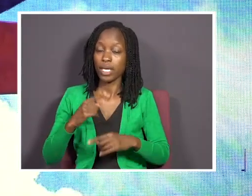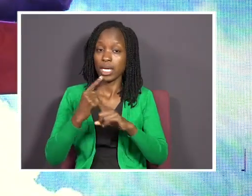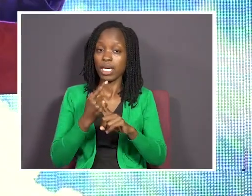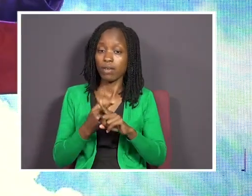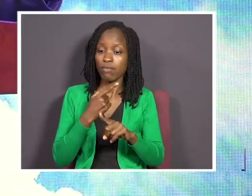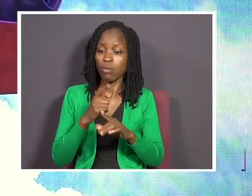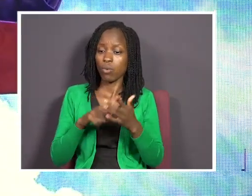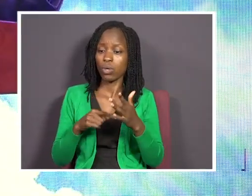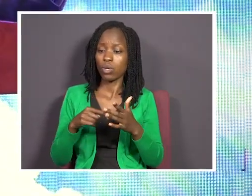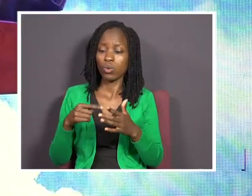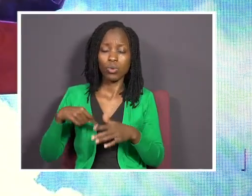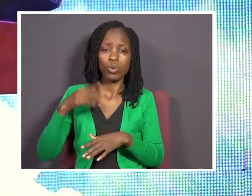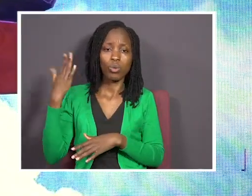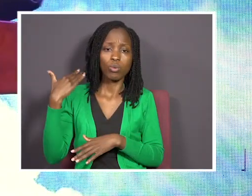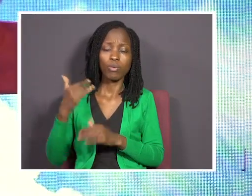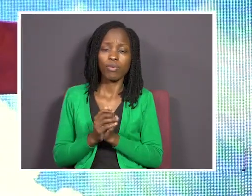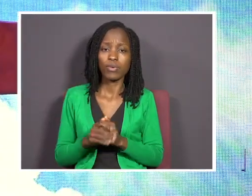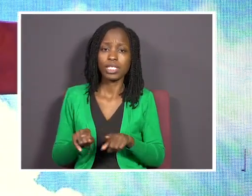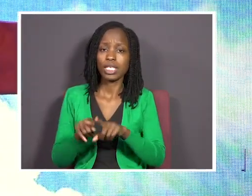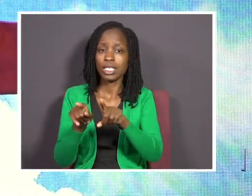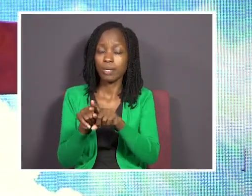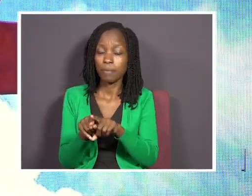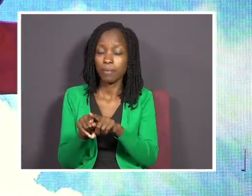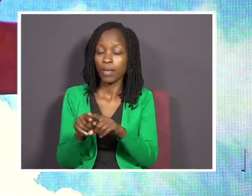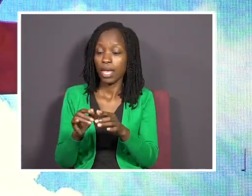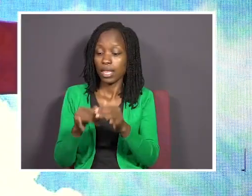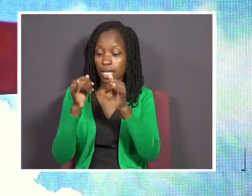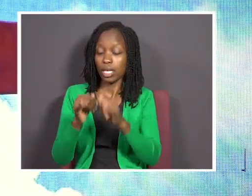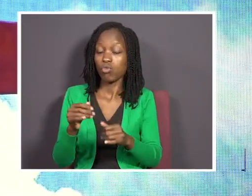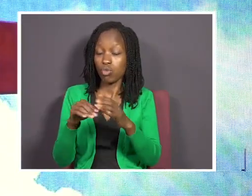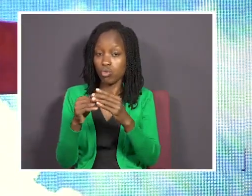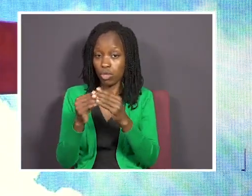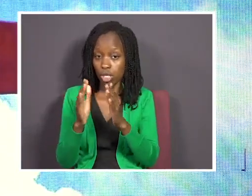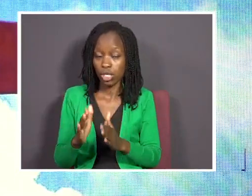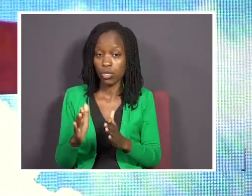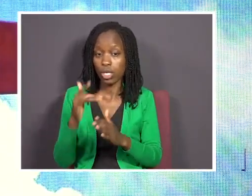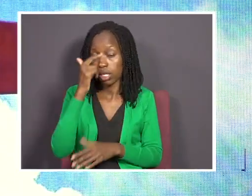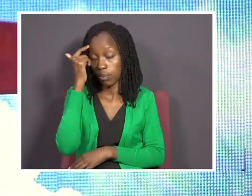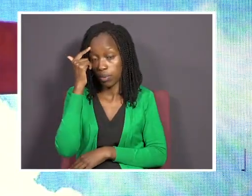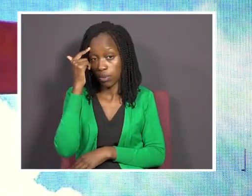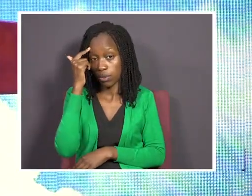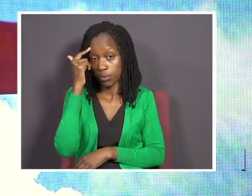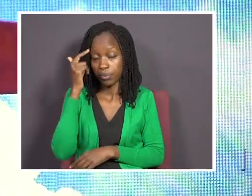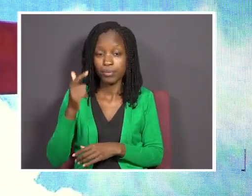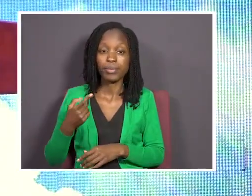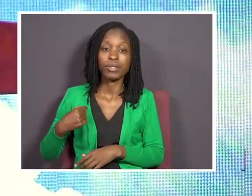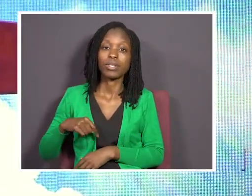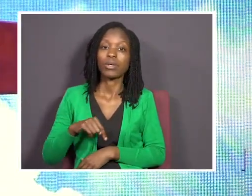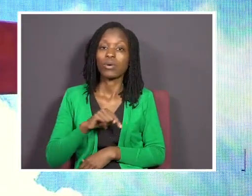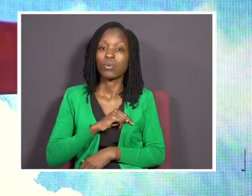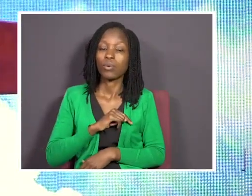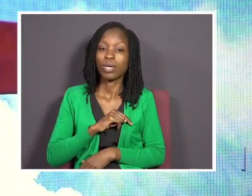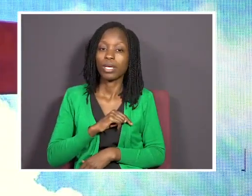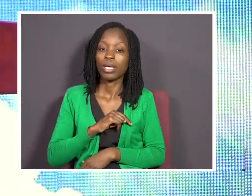We are different from what we were. And that new creation is because we